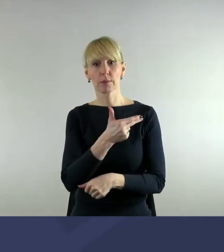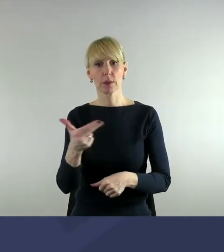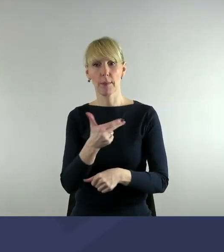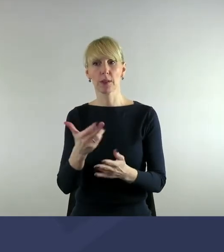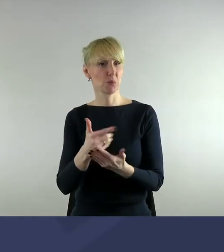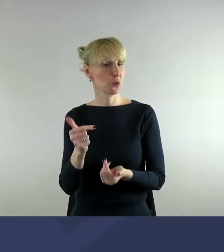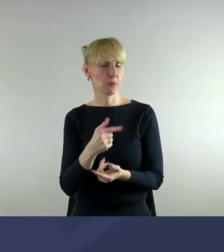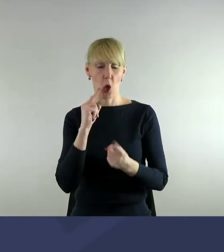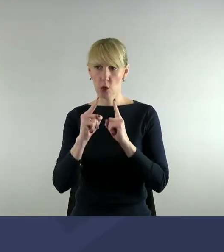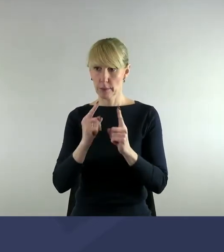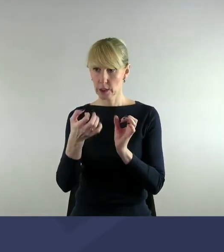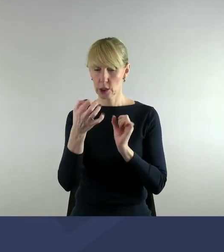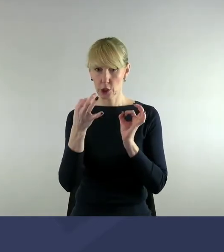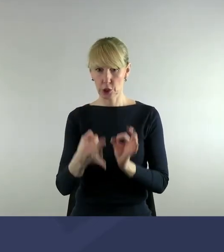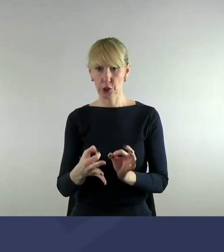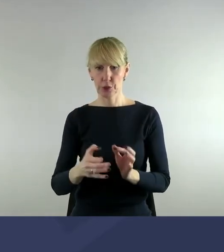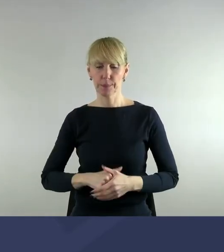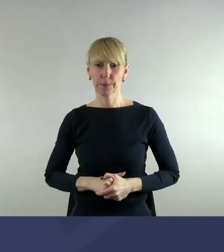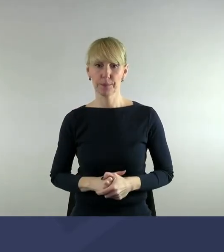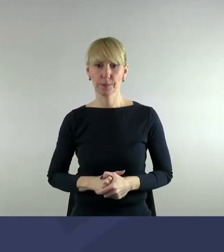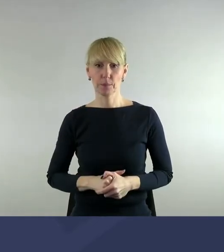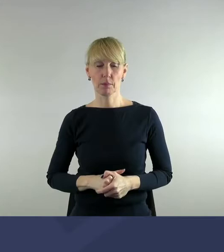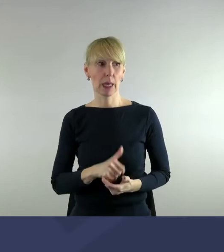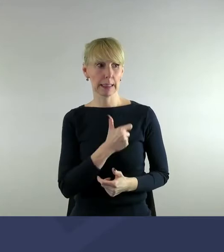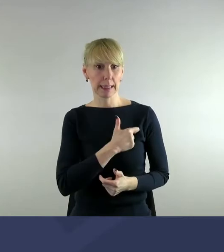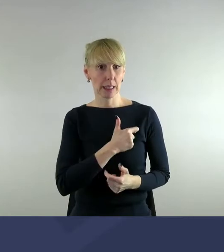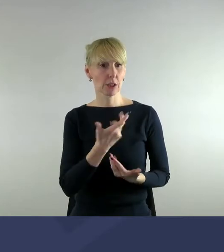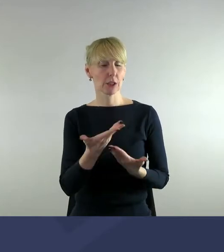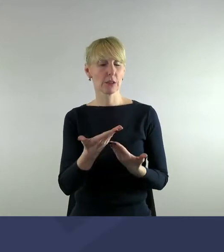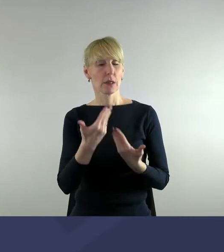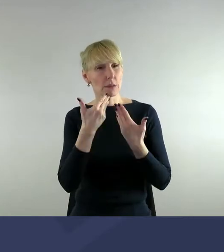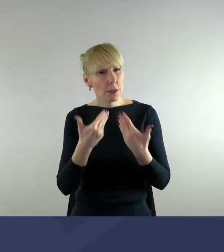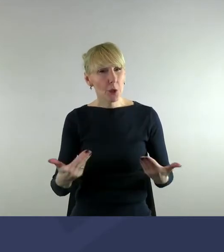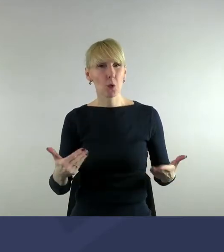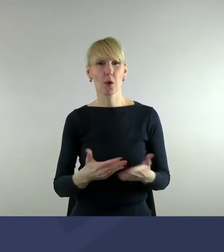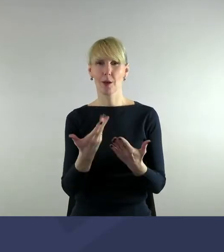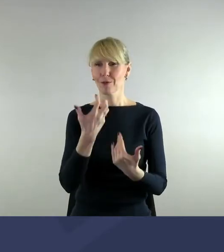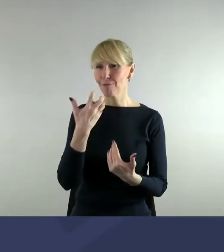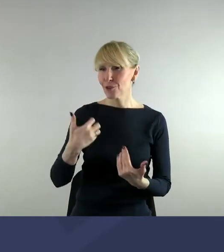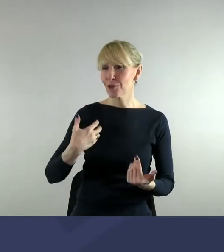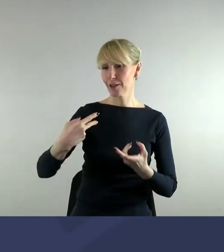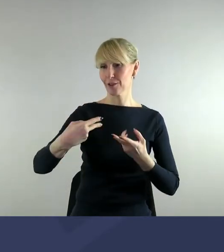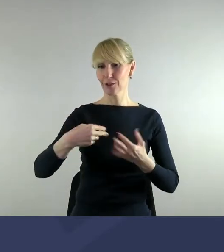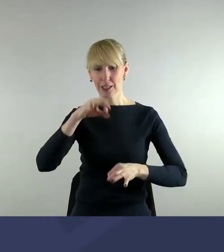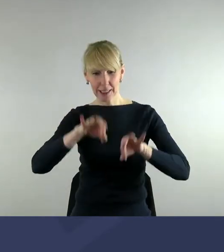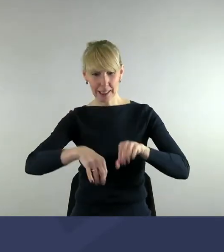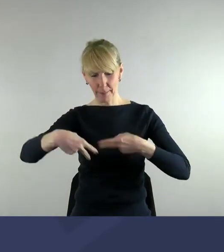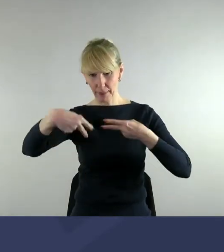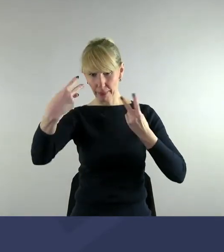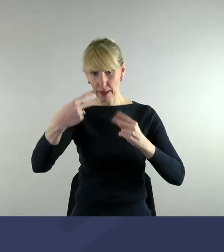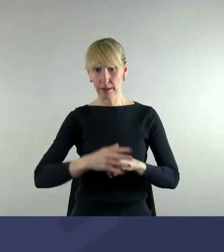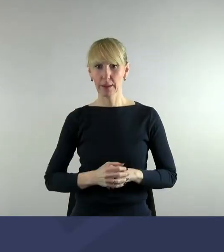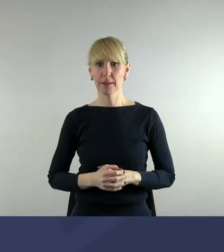this is one of the reasons why we meet here to discuss these issues. I'd like to thank all of you for all the seminars that we